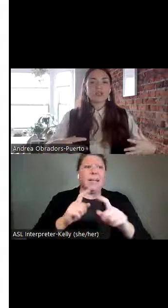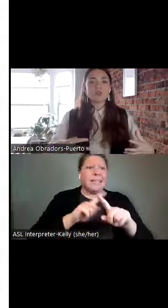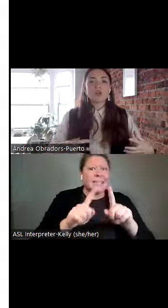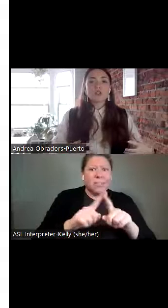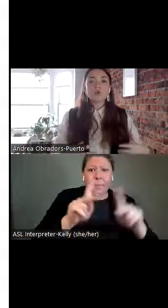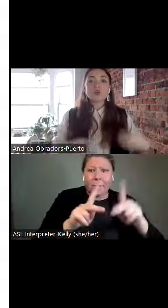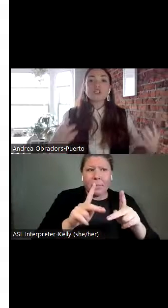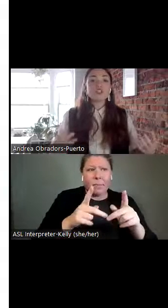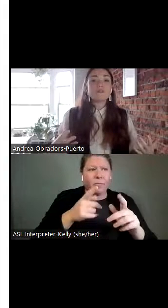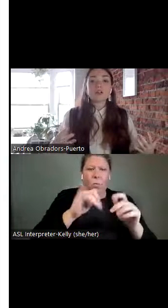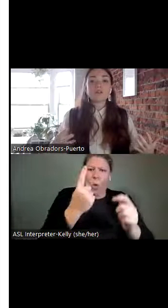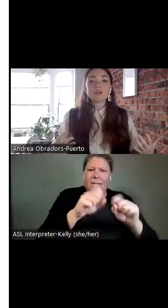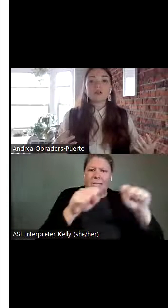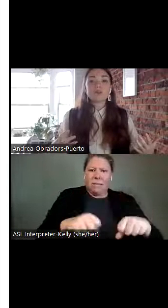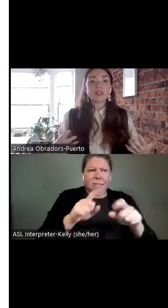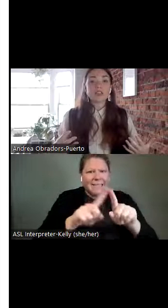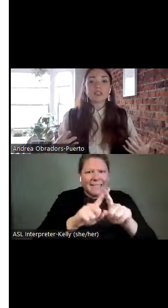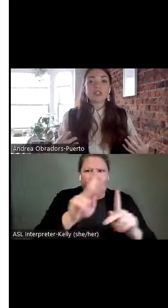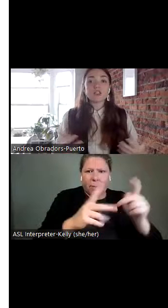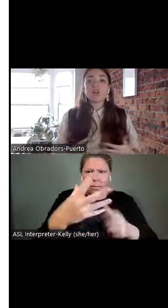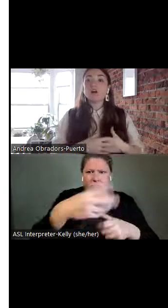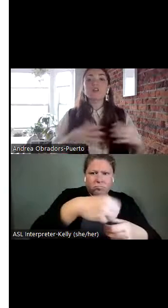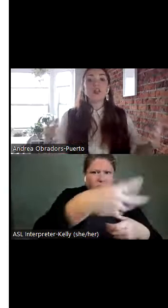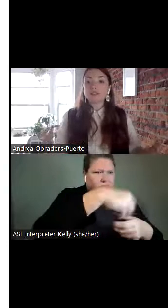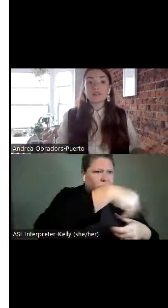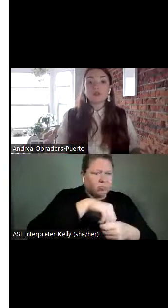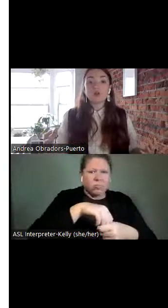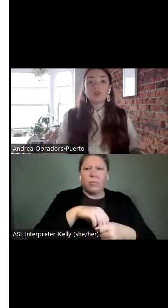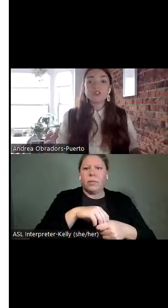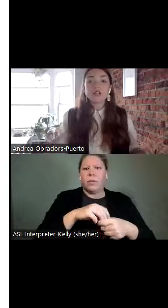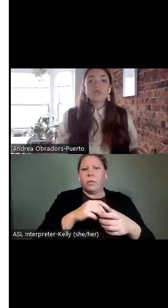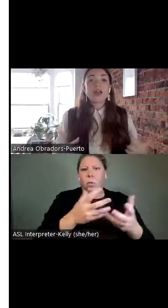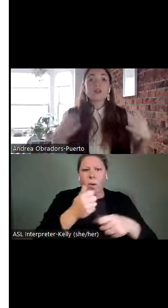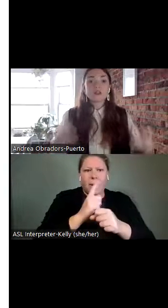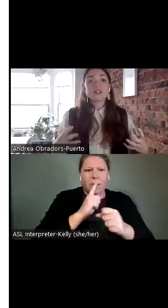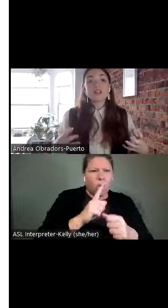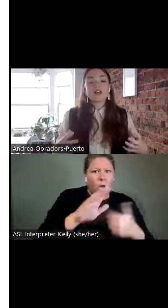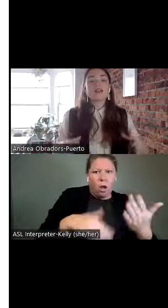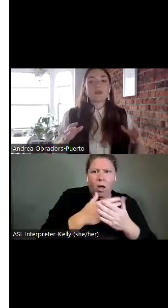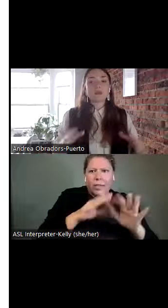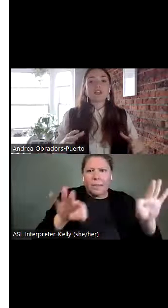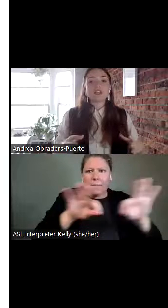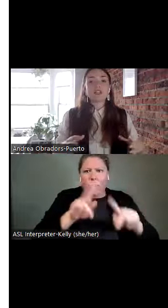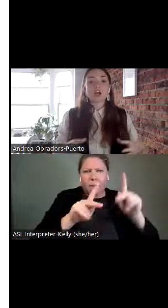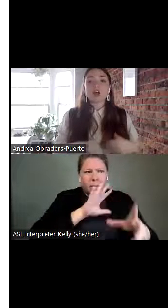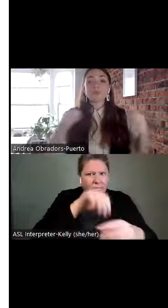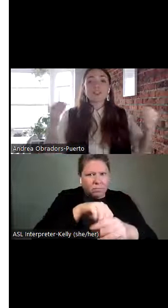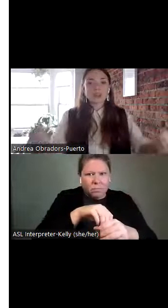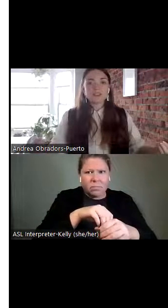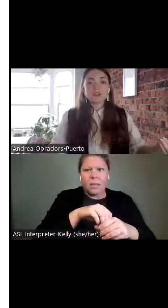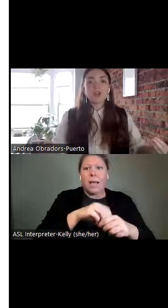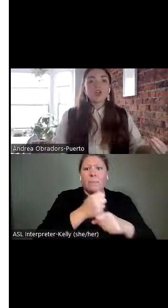to the table. So co-creation involves a representation of all the relevant stakeholders and diversity